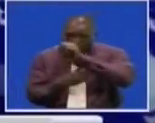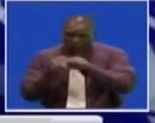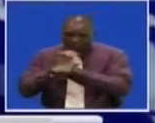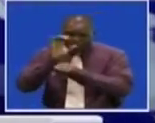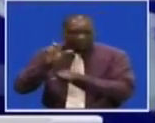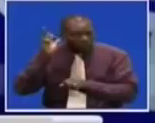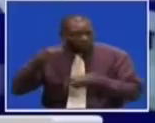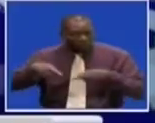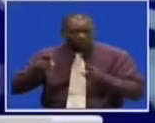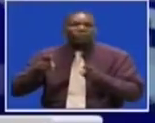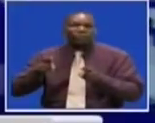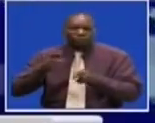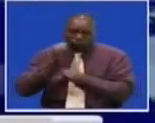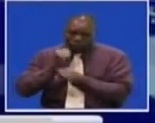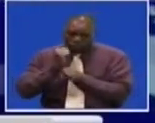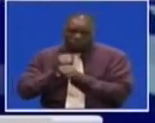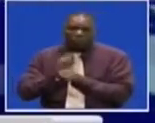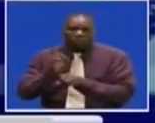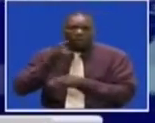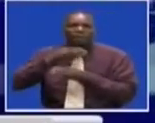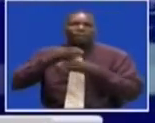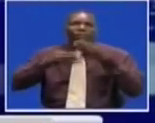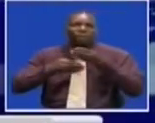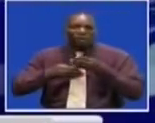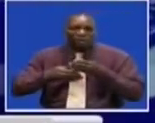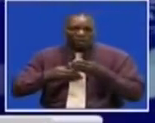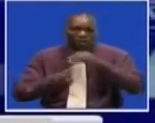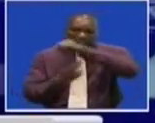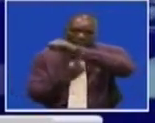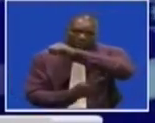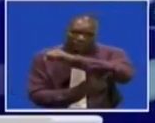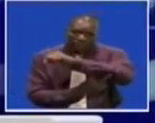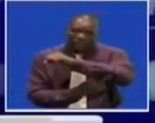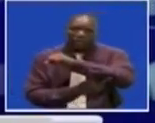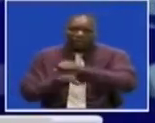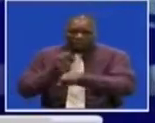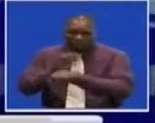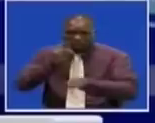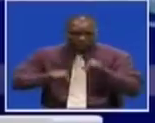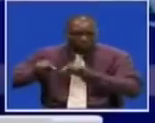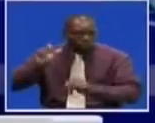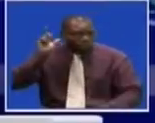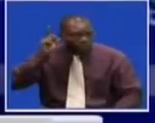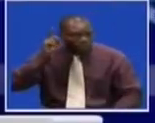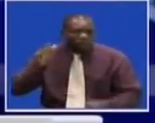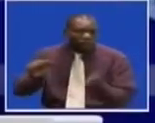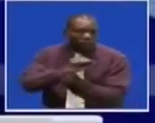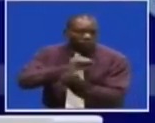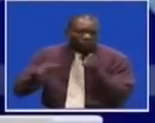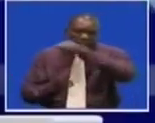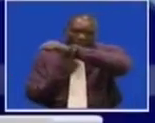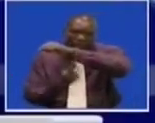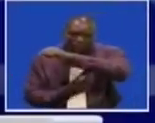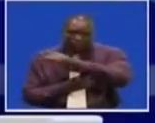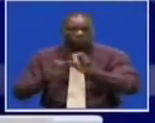the Bailey Bridge is being constructed. Ms. Charlie Kosa has advised residents of Lundazi not to vandalize